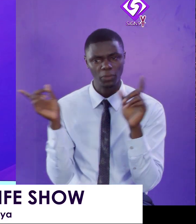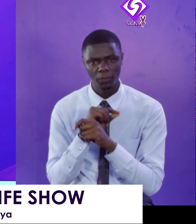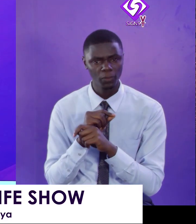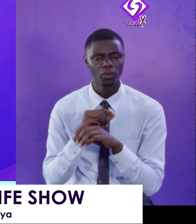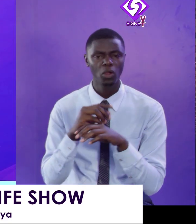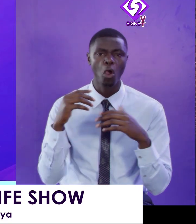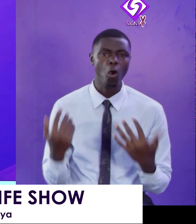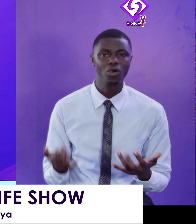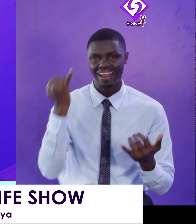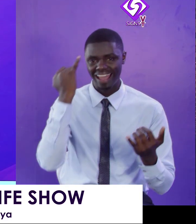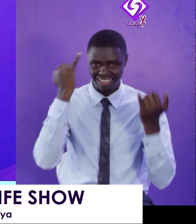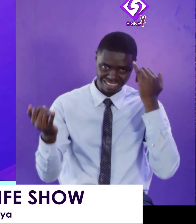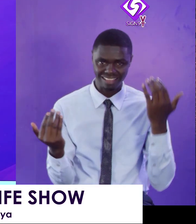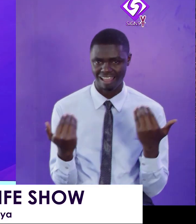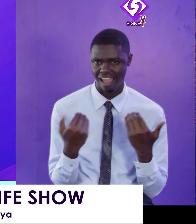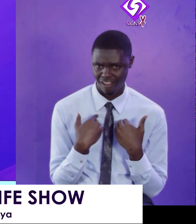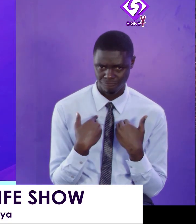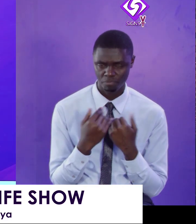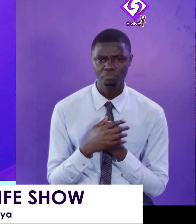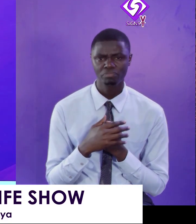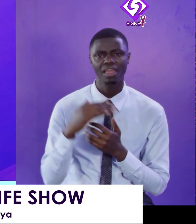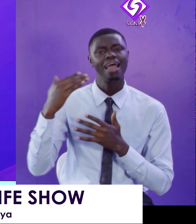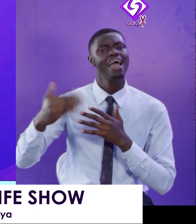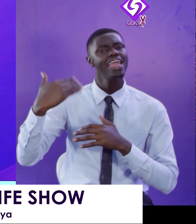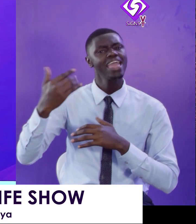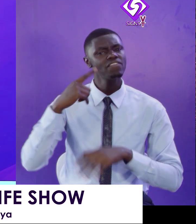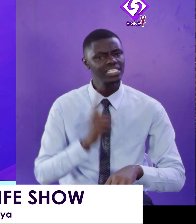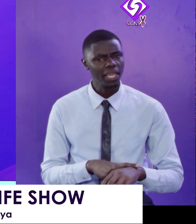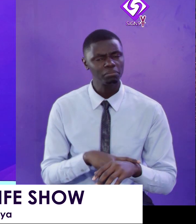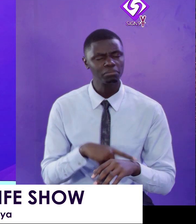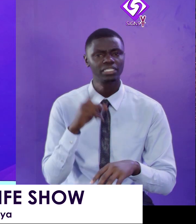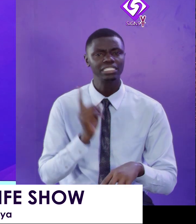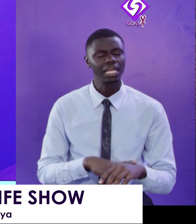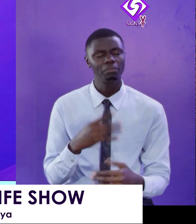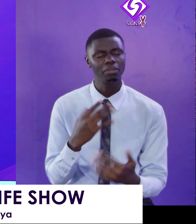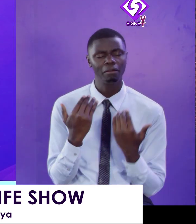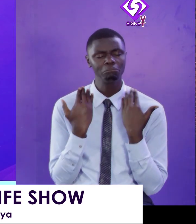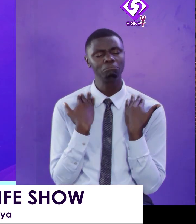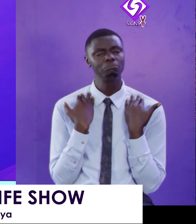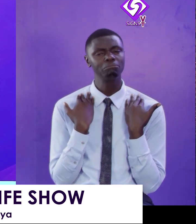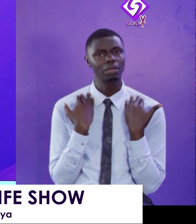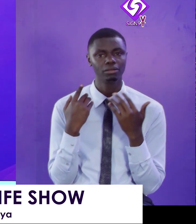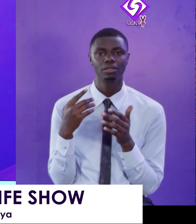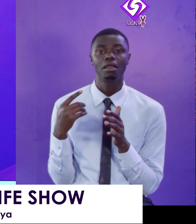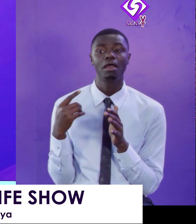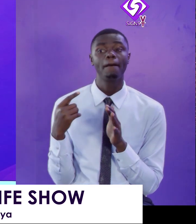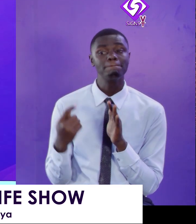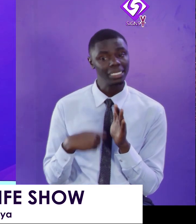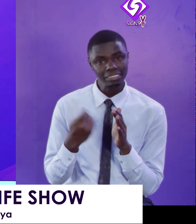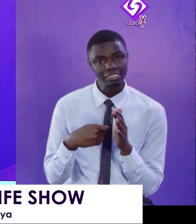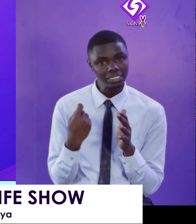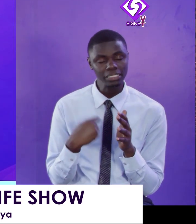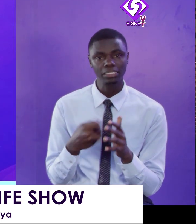with some idea. And every time, even when they're asleep, That machine is yielding